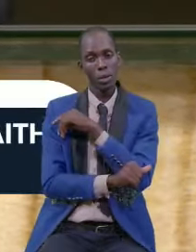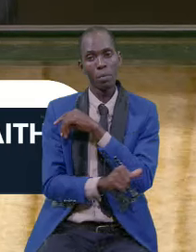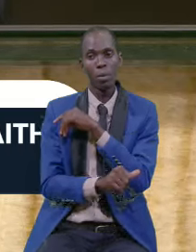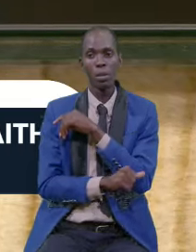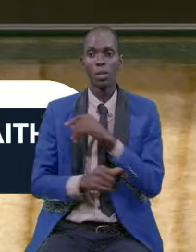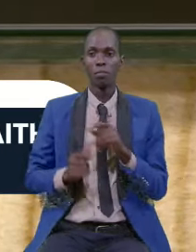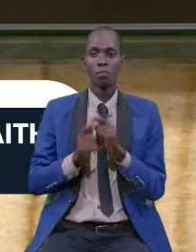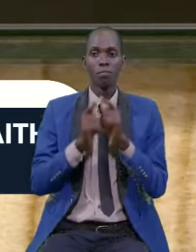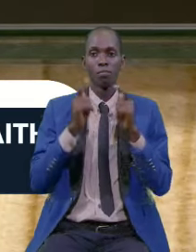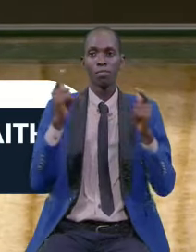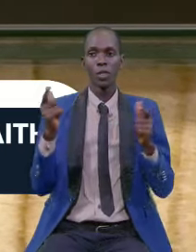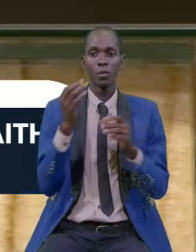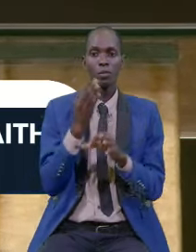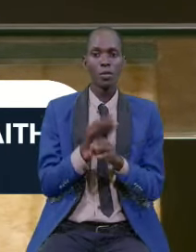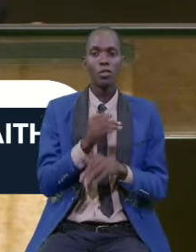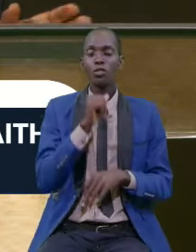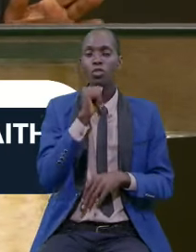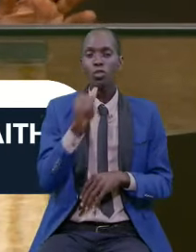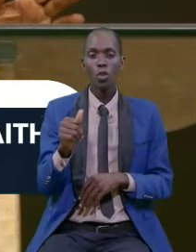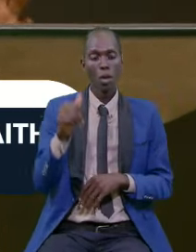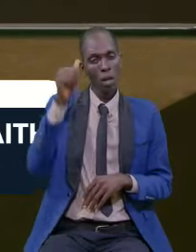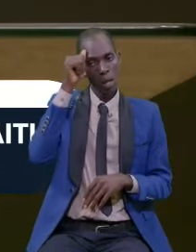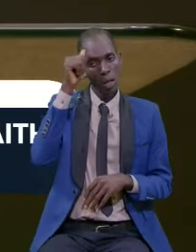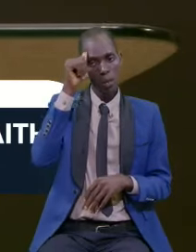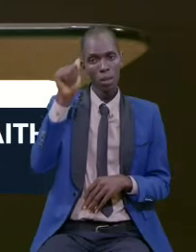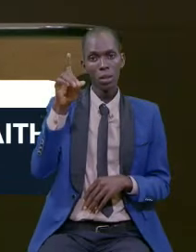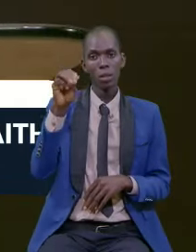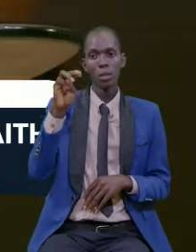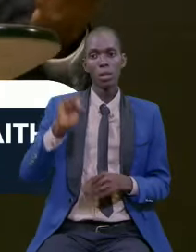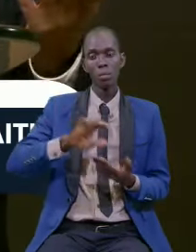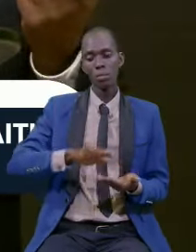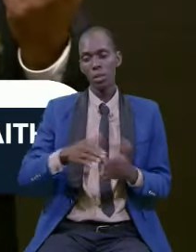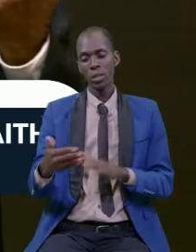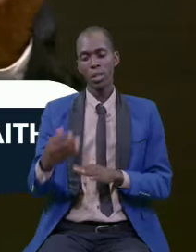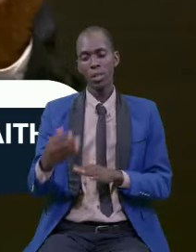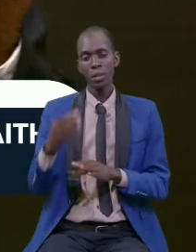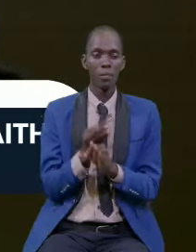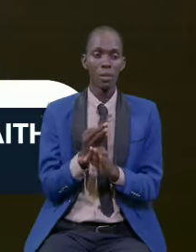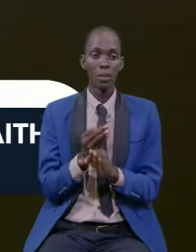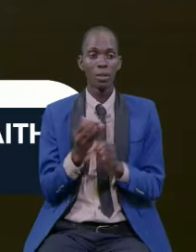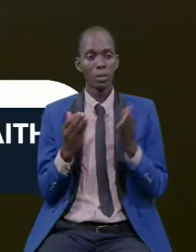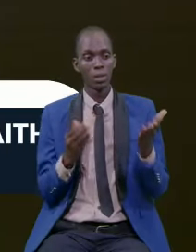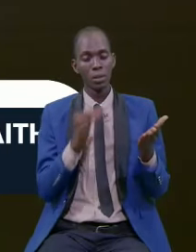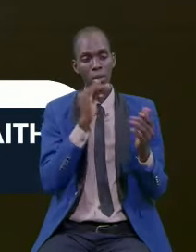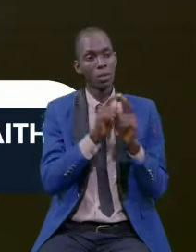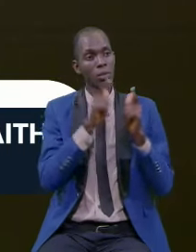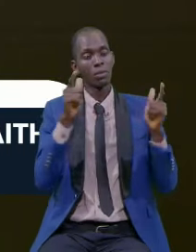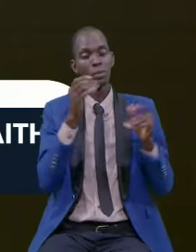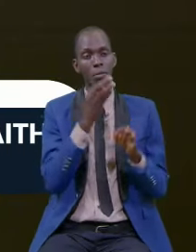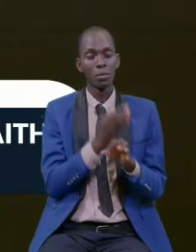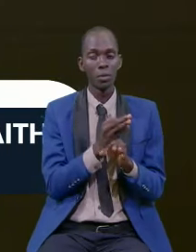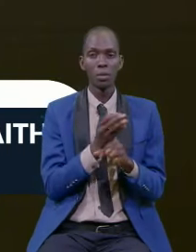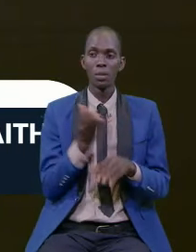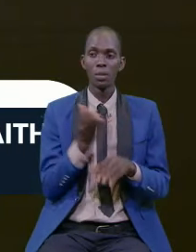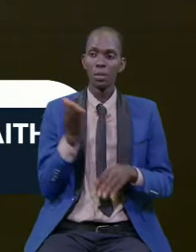not Adam's dead faith. There's faith dynamic. There's